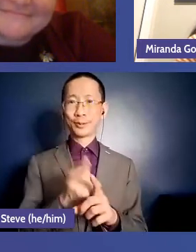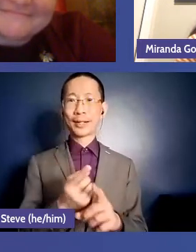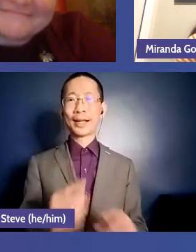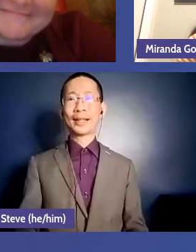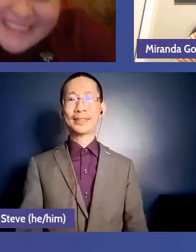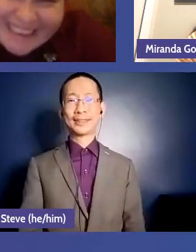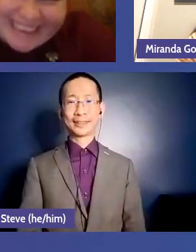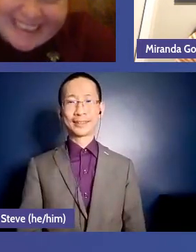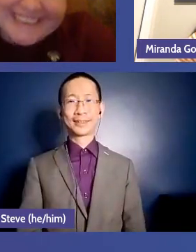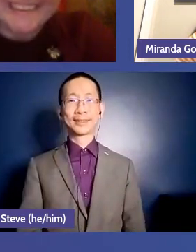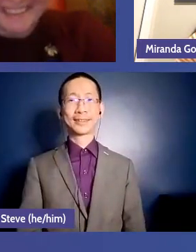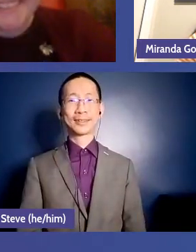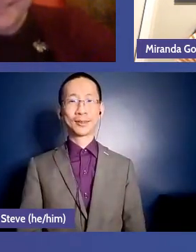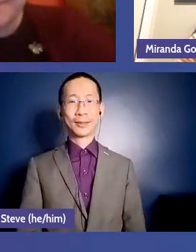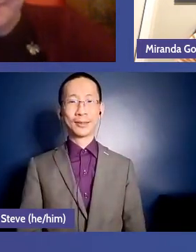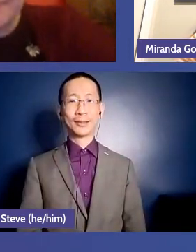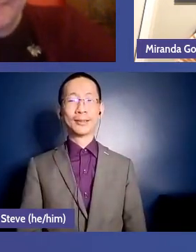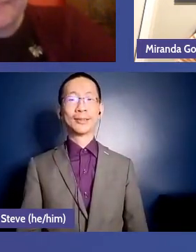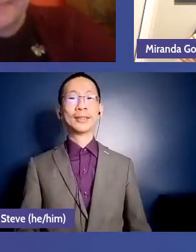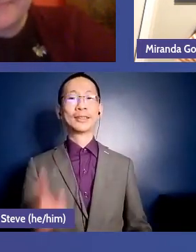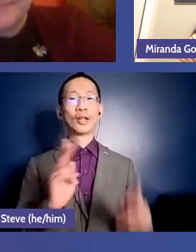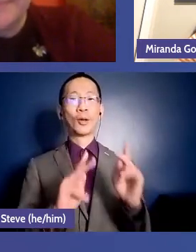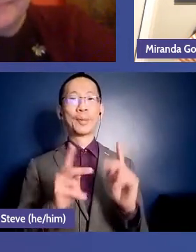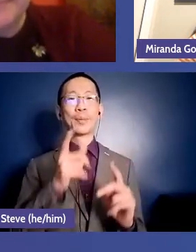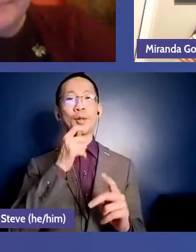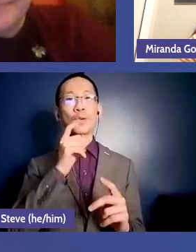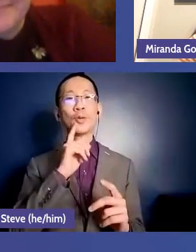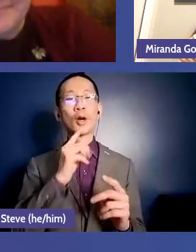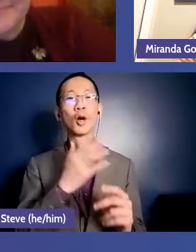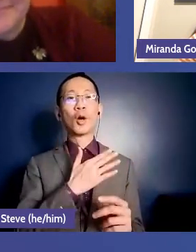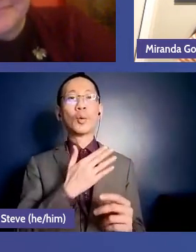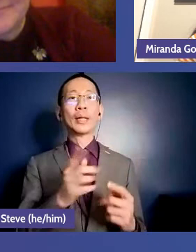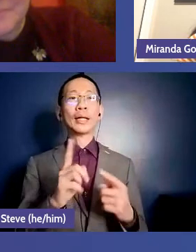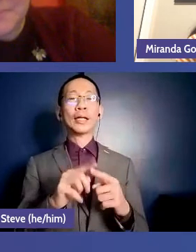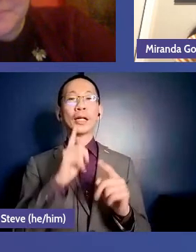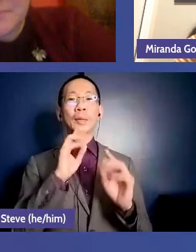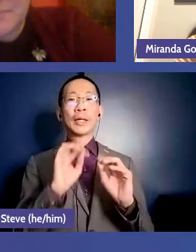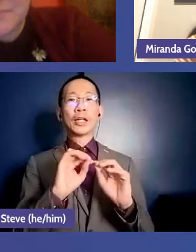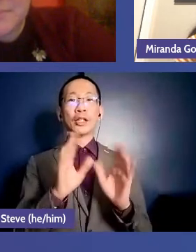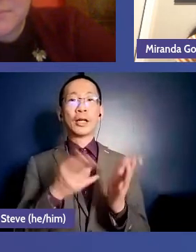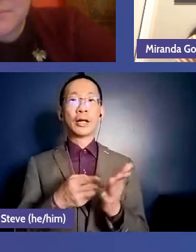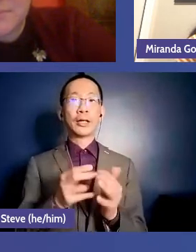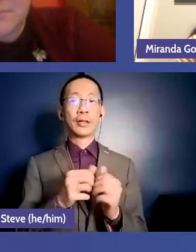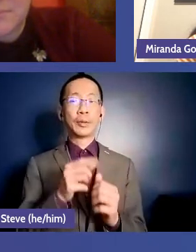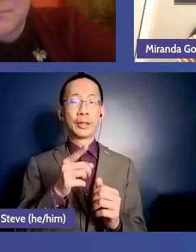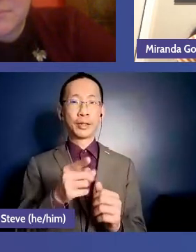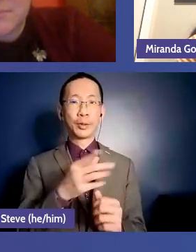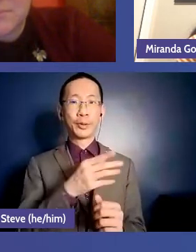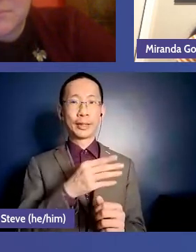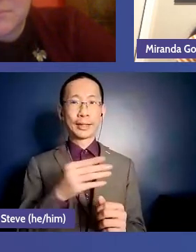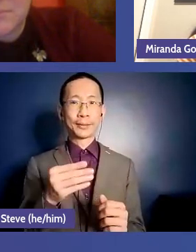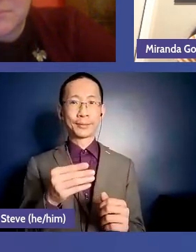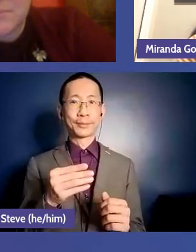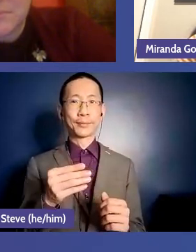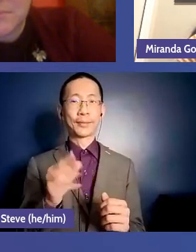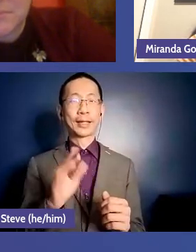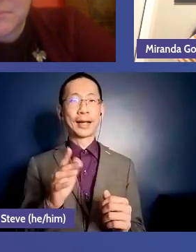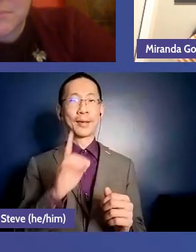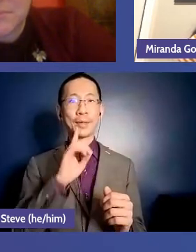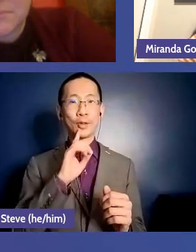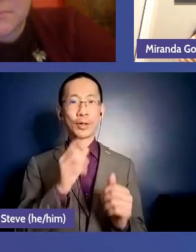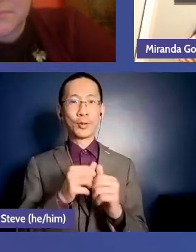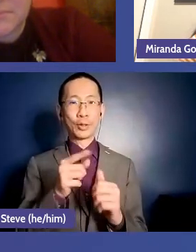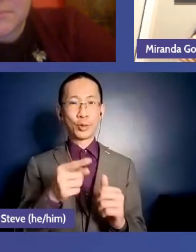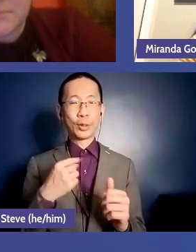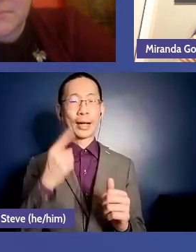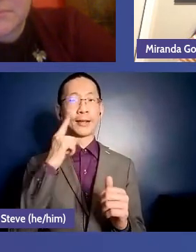But so people who are willing to be transparent with you and kind of be real with you, I